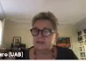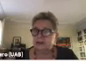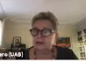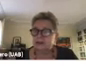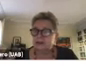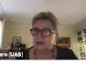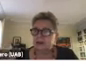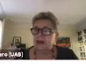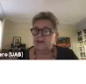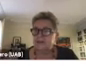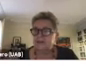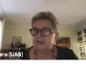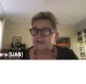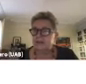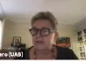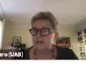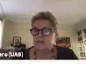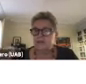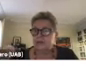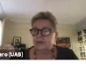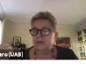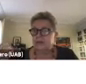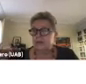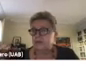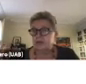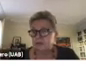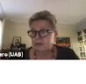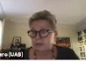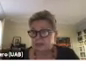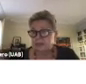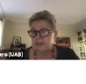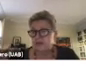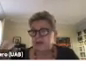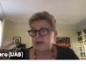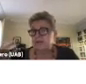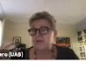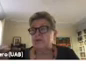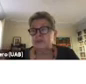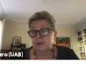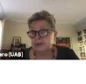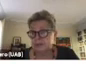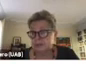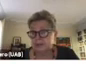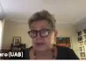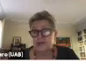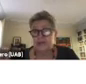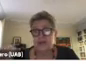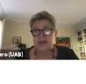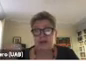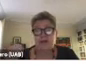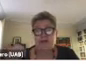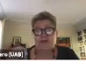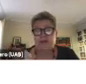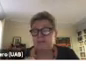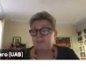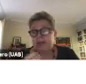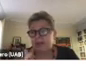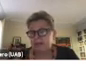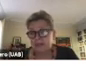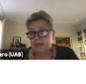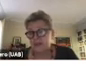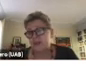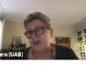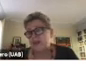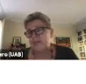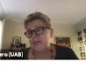kind of accessibility for the transport industry, for tourism industry, for